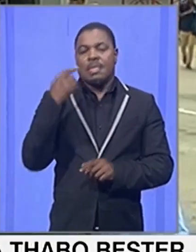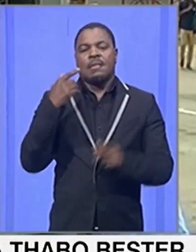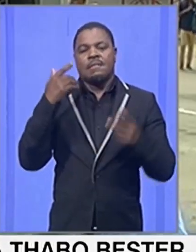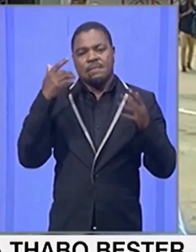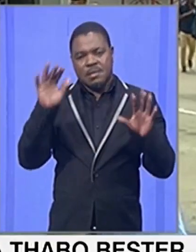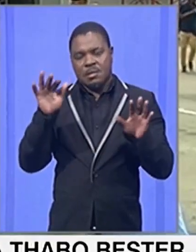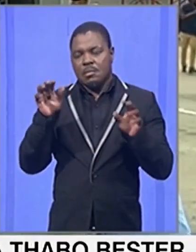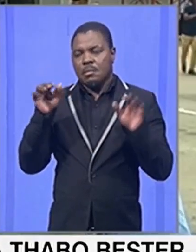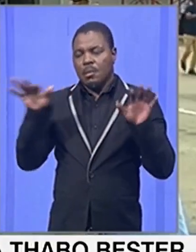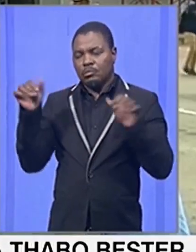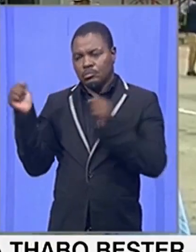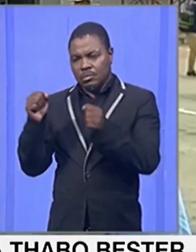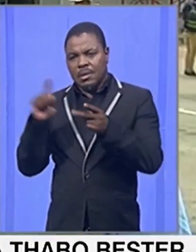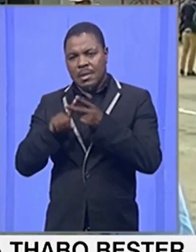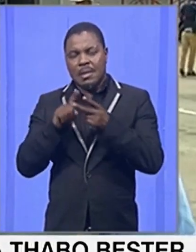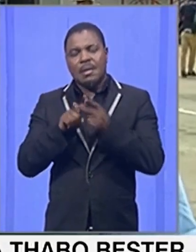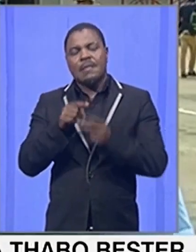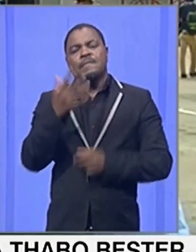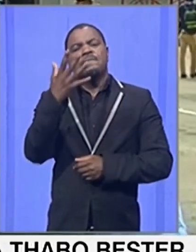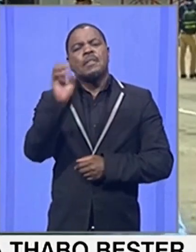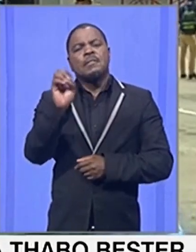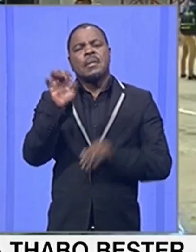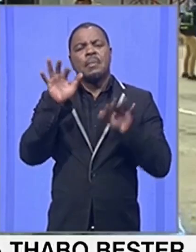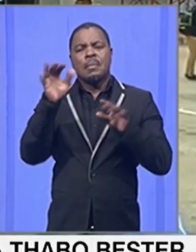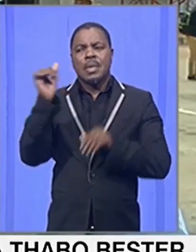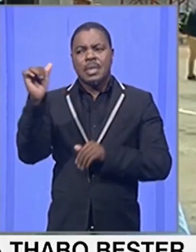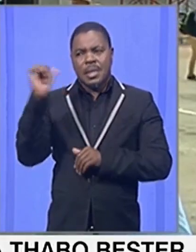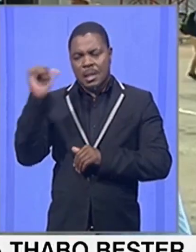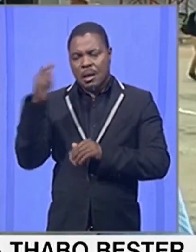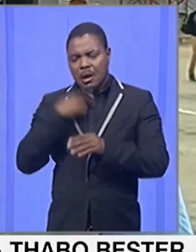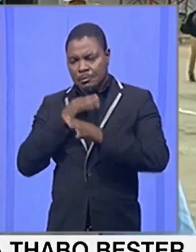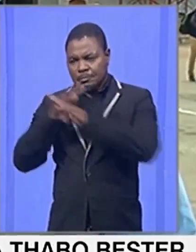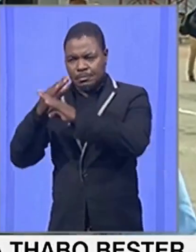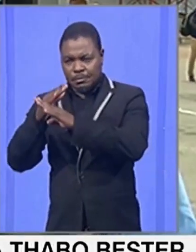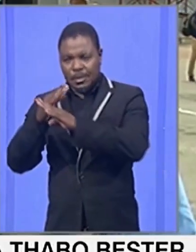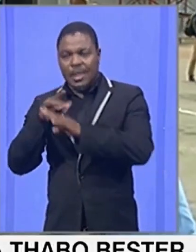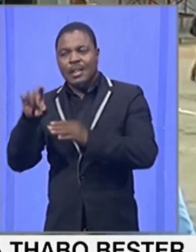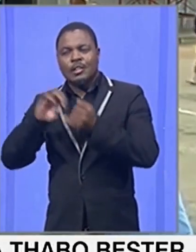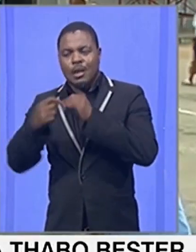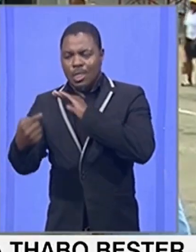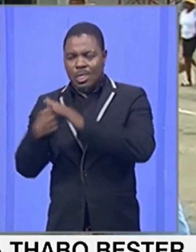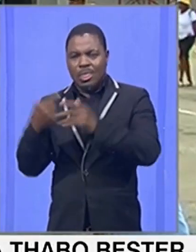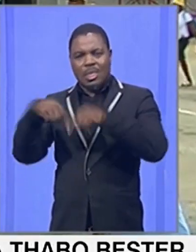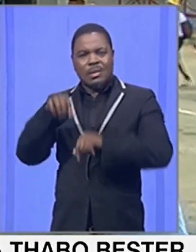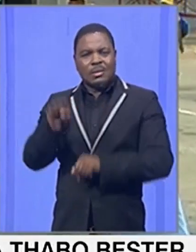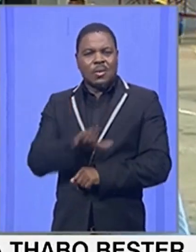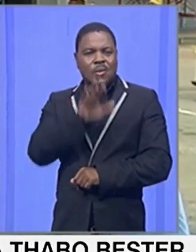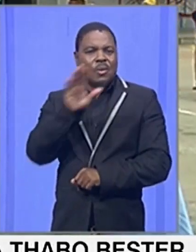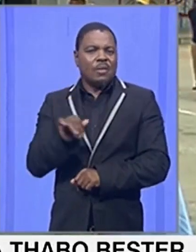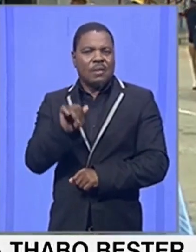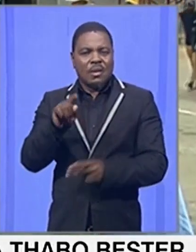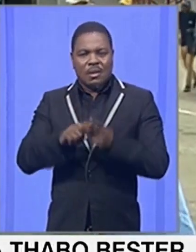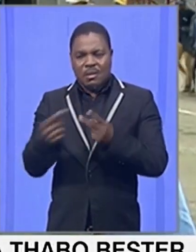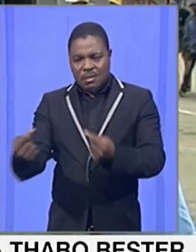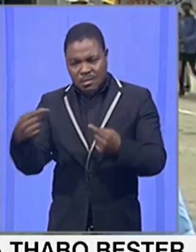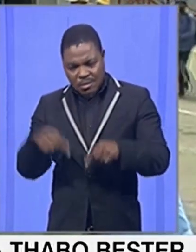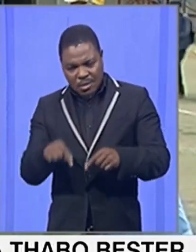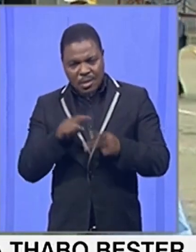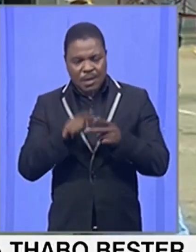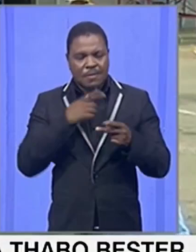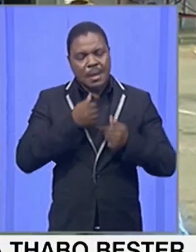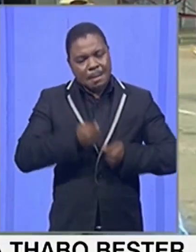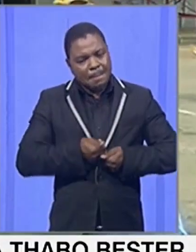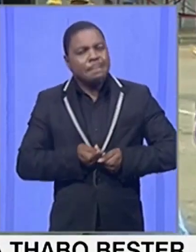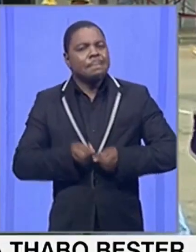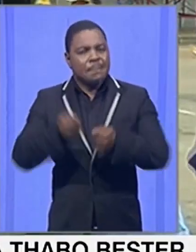we have intercepted around 50 people who were trying to come into the country illegally. And we brought them into the port, we processed them, and we